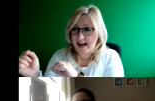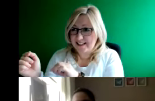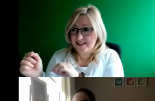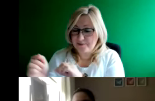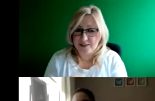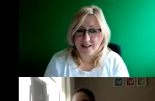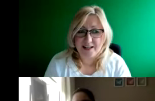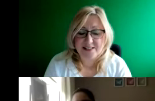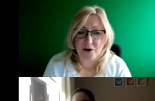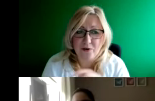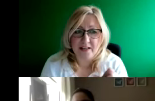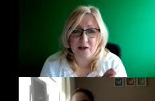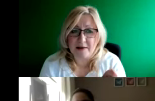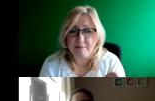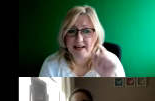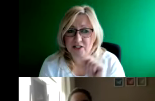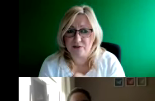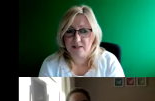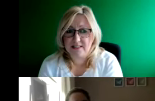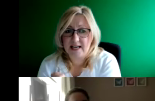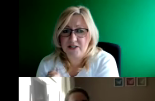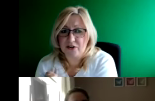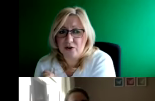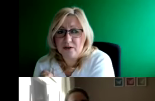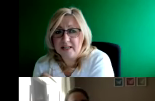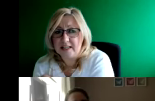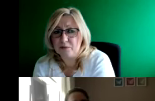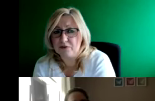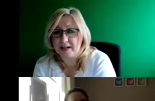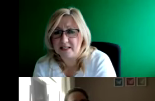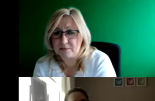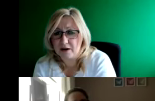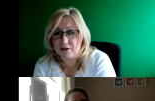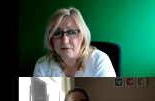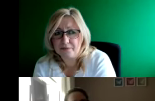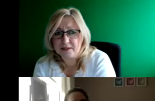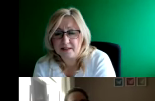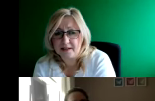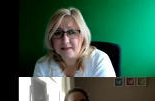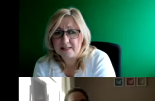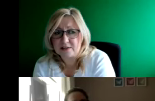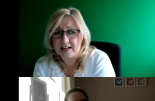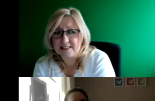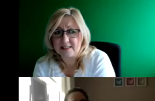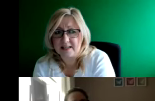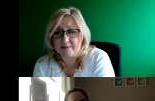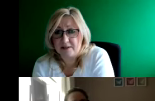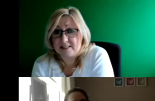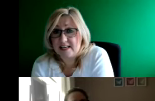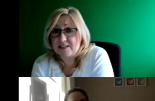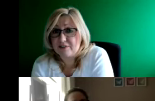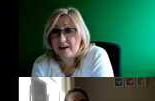about the act. So, you know, I bet you €10 it will rain tomorrow. Yeah, so that's